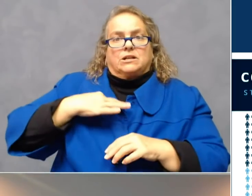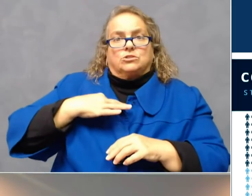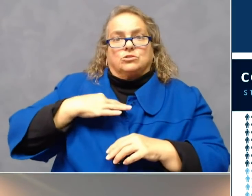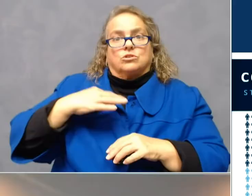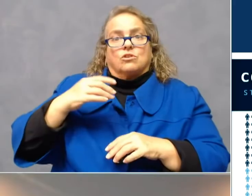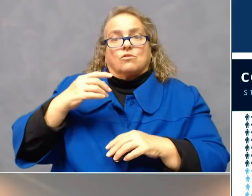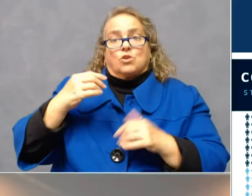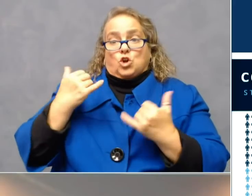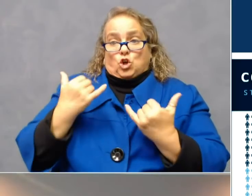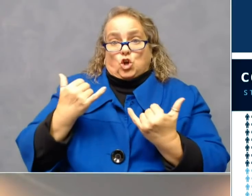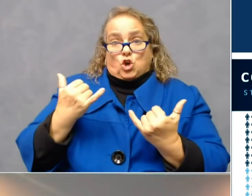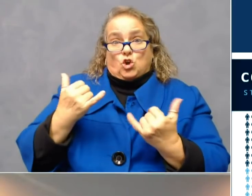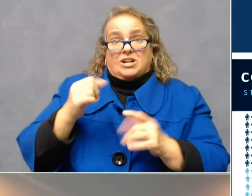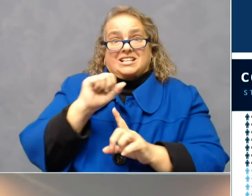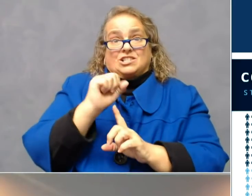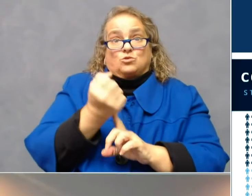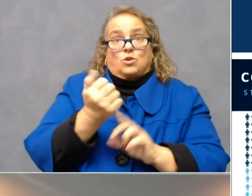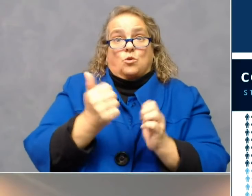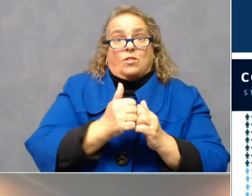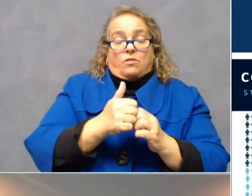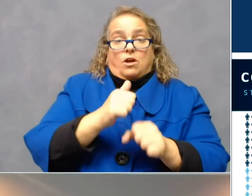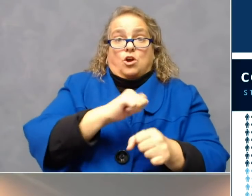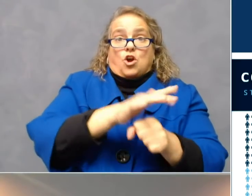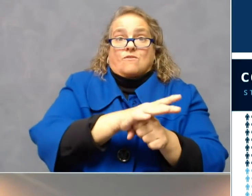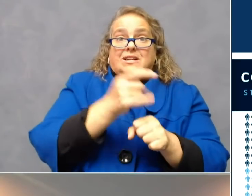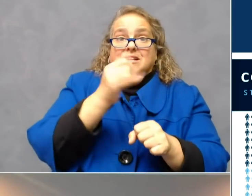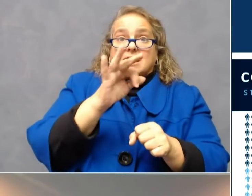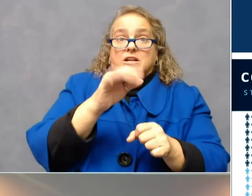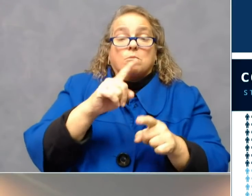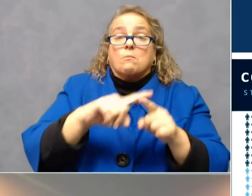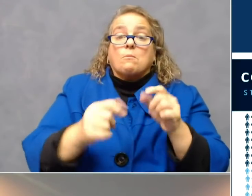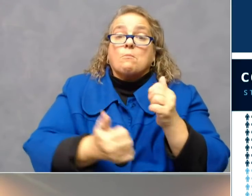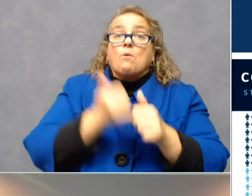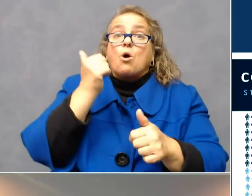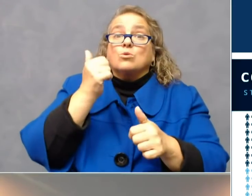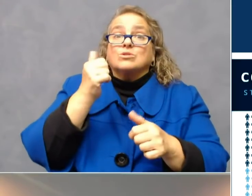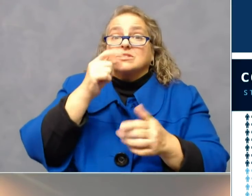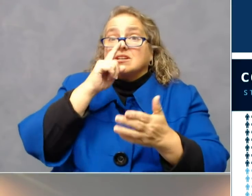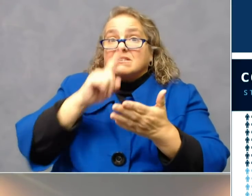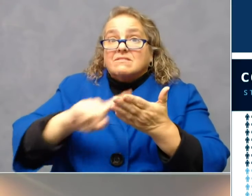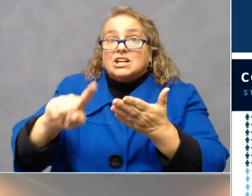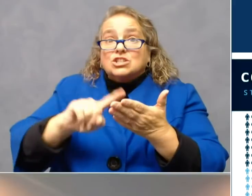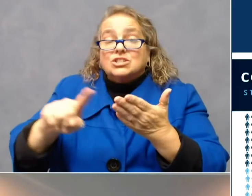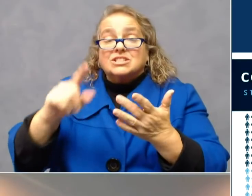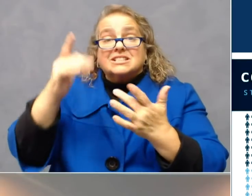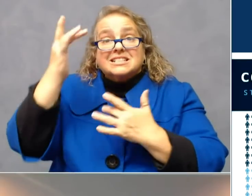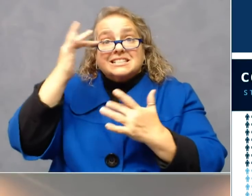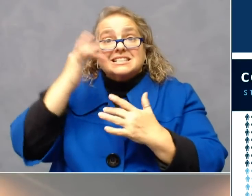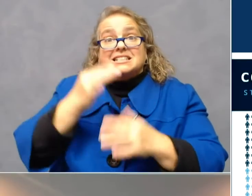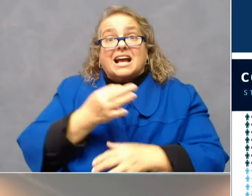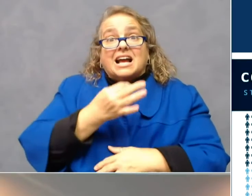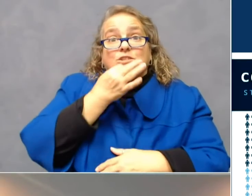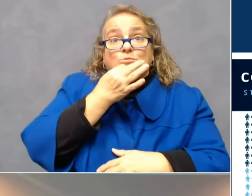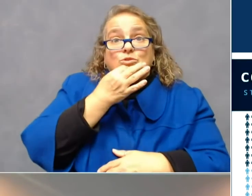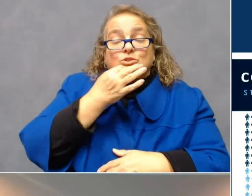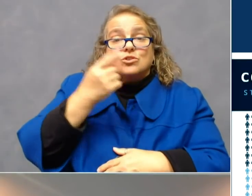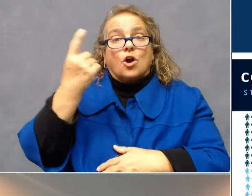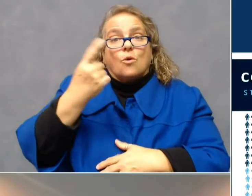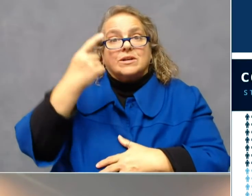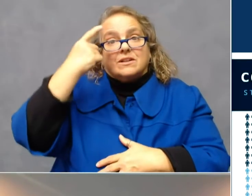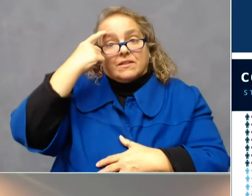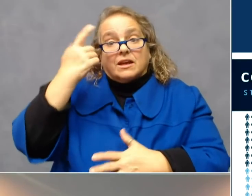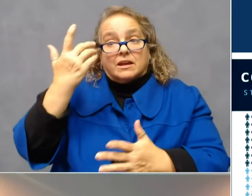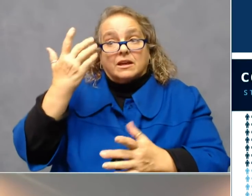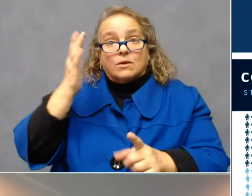but most infectious diseases experts and epidemiologists think that we will have a future pandemic.